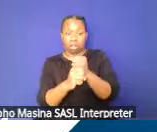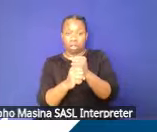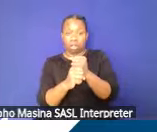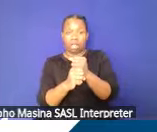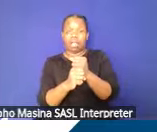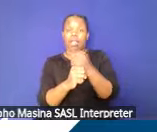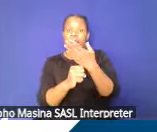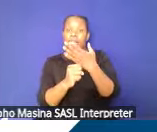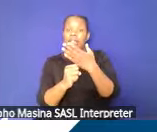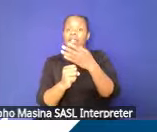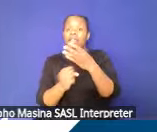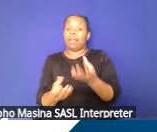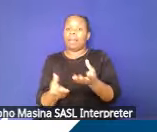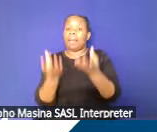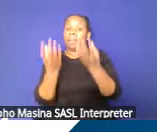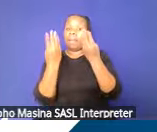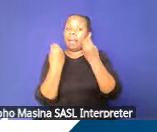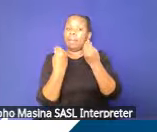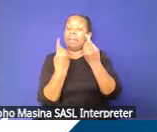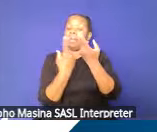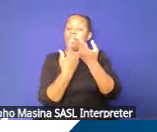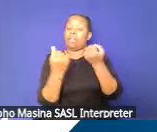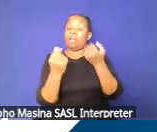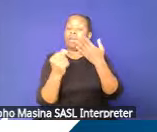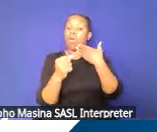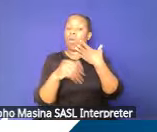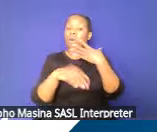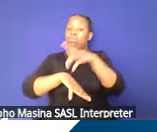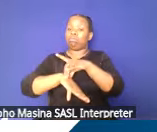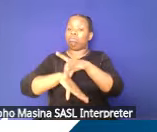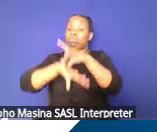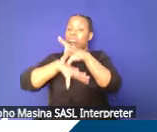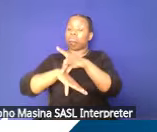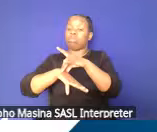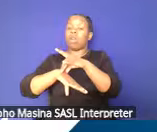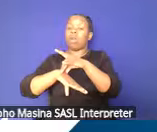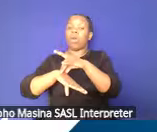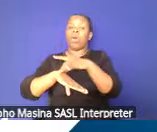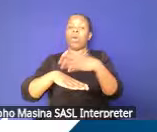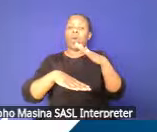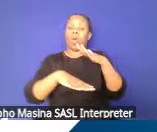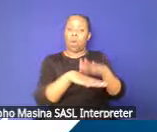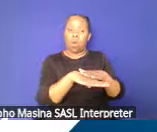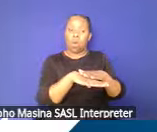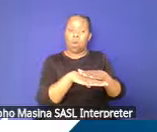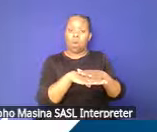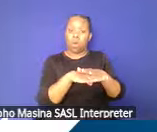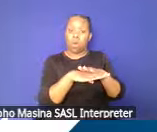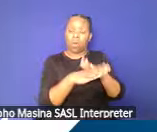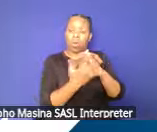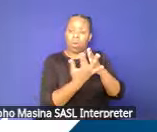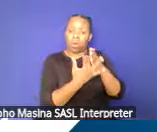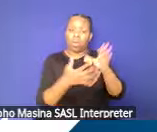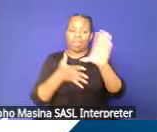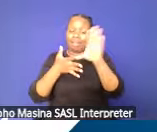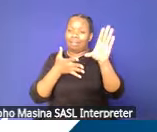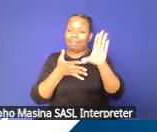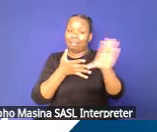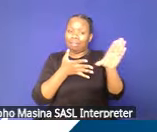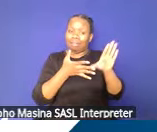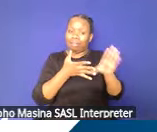by a duly registered medical practitioner in accordance with the criteria